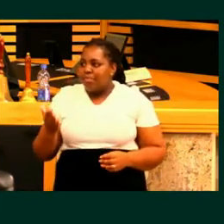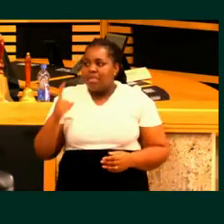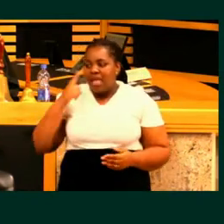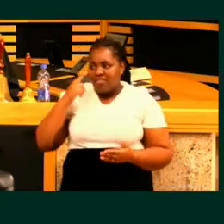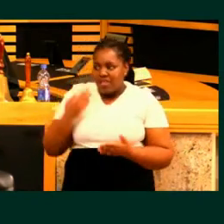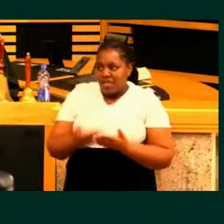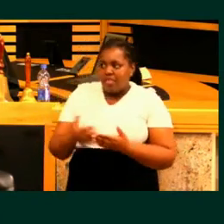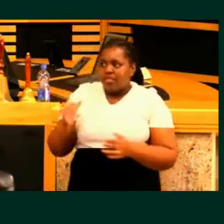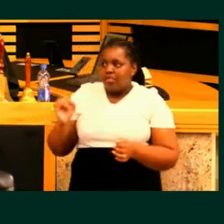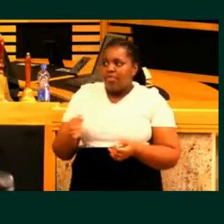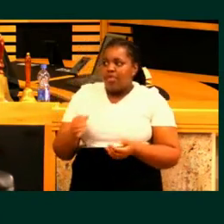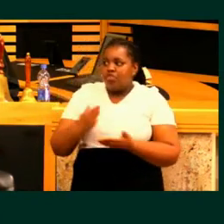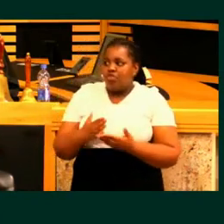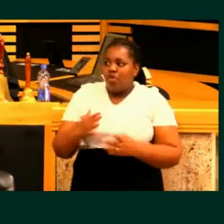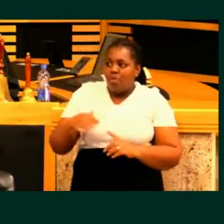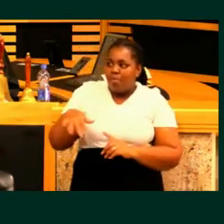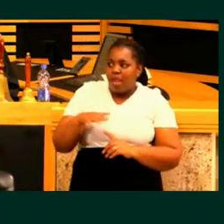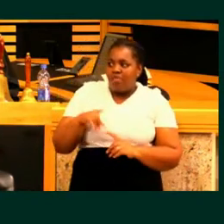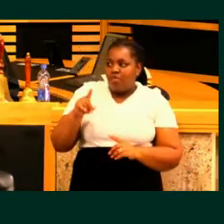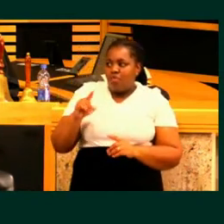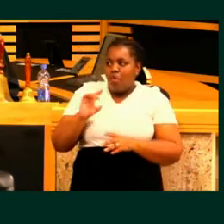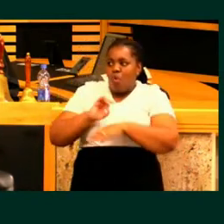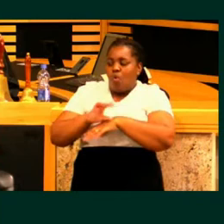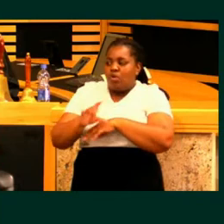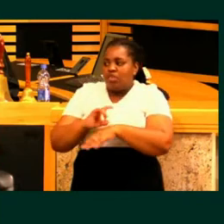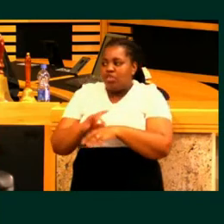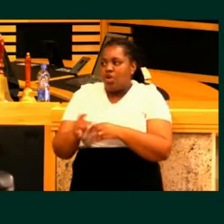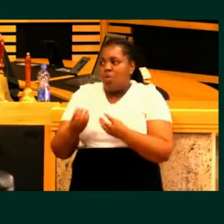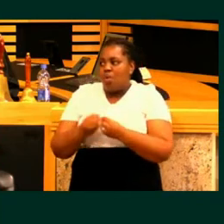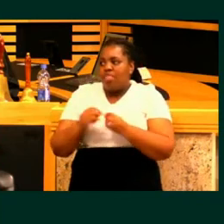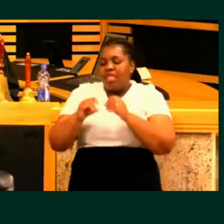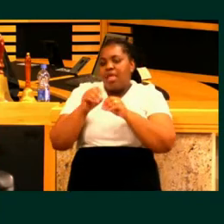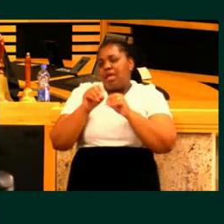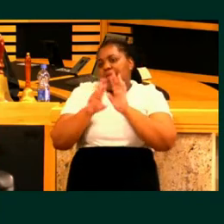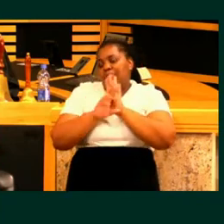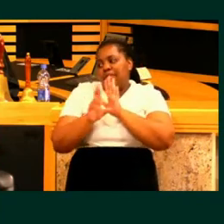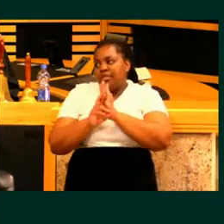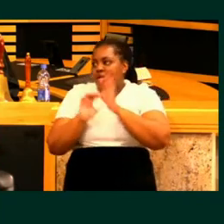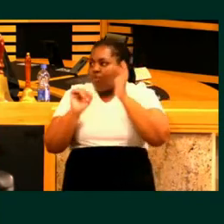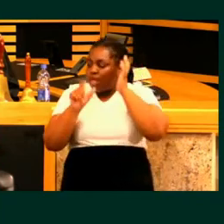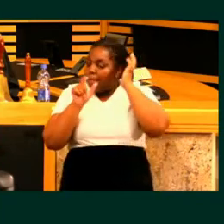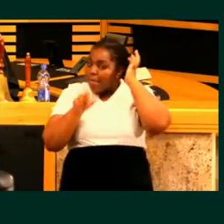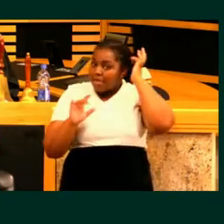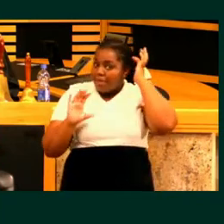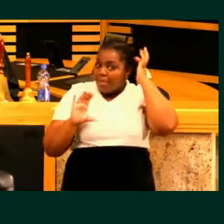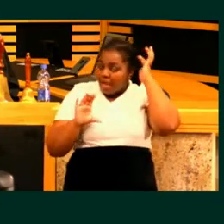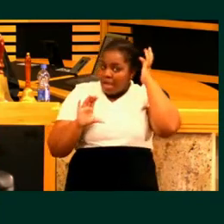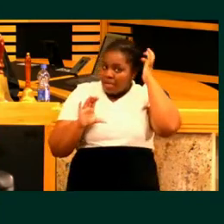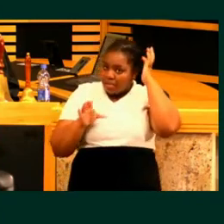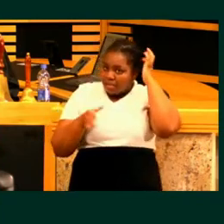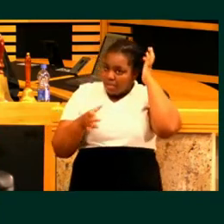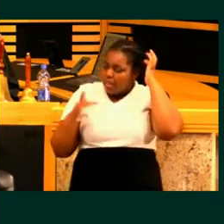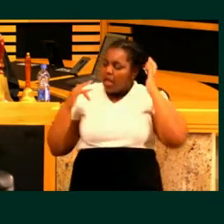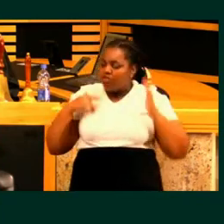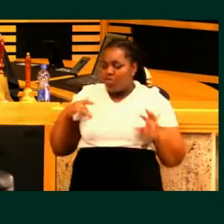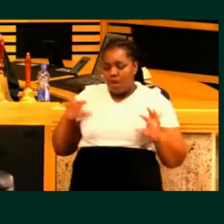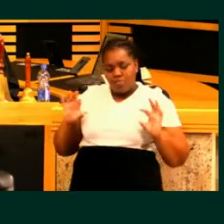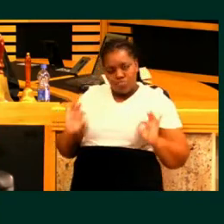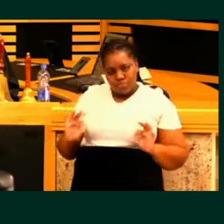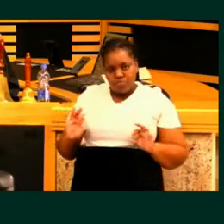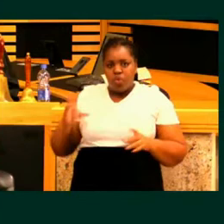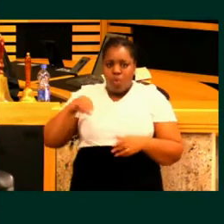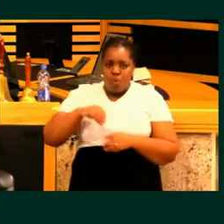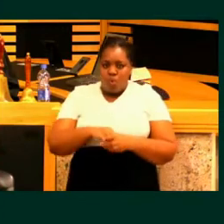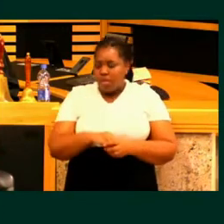ensuring that platforms of consultations with representative organizations of persons living disabilities are formalized within their